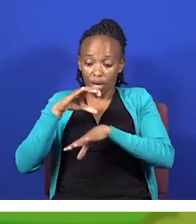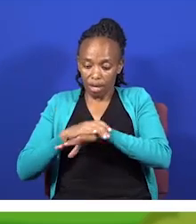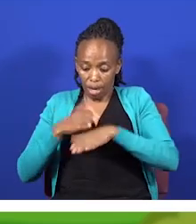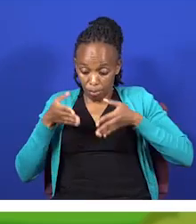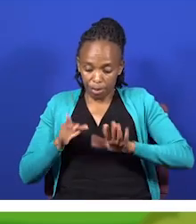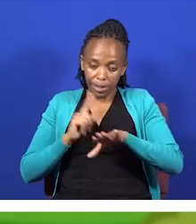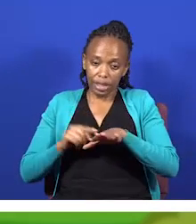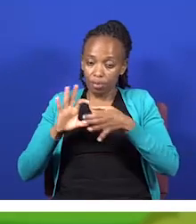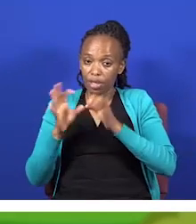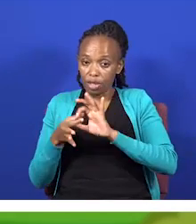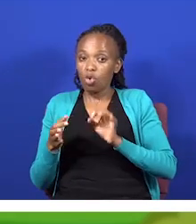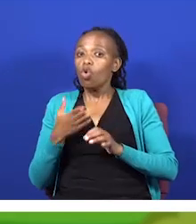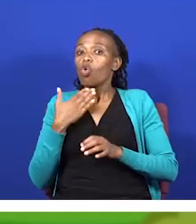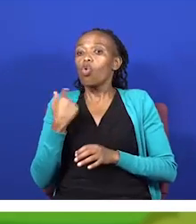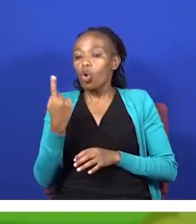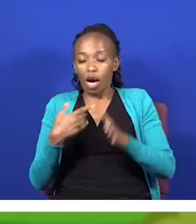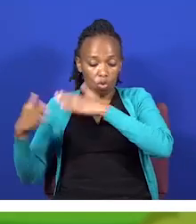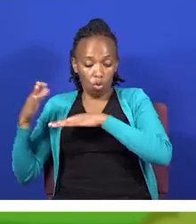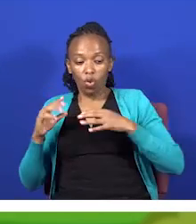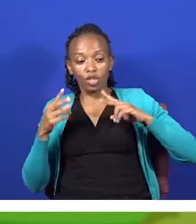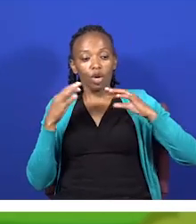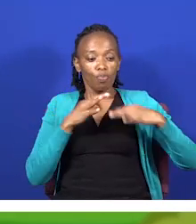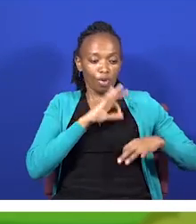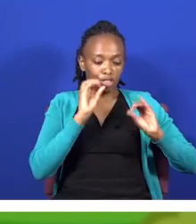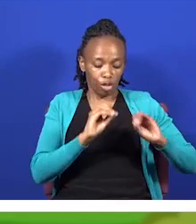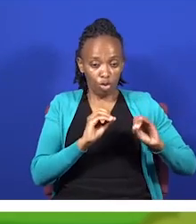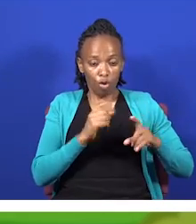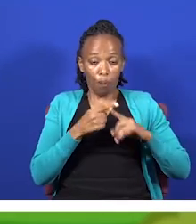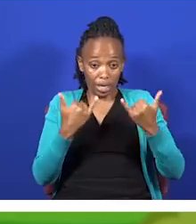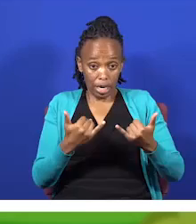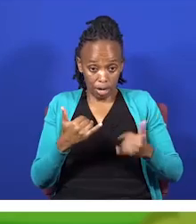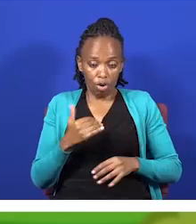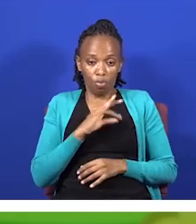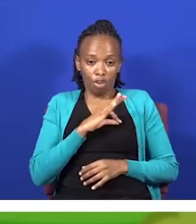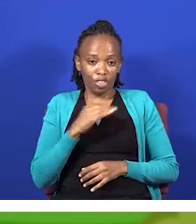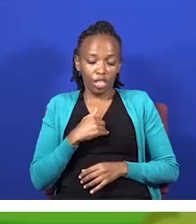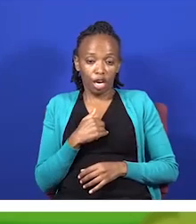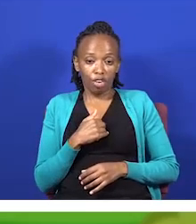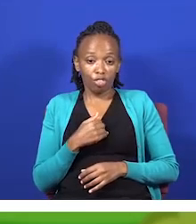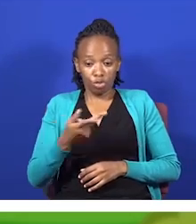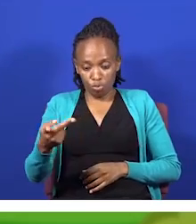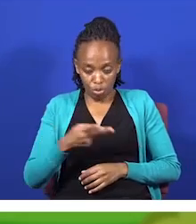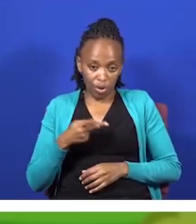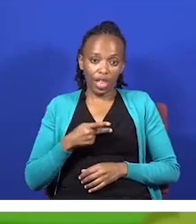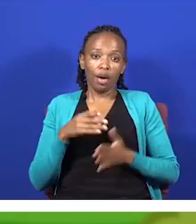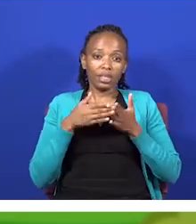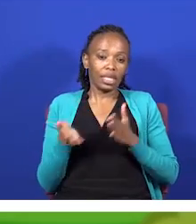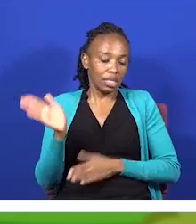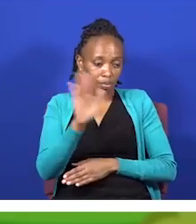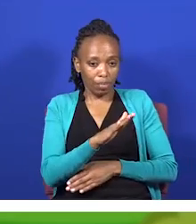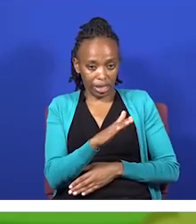was unprofitable to you, but now is profitable to you and me. I'm sending him